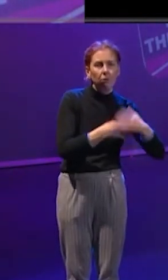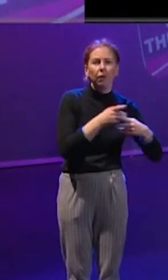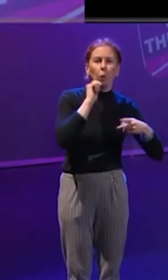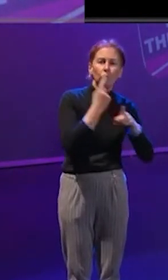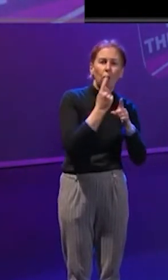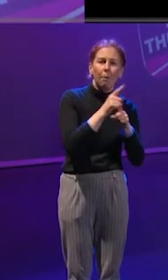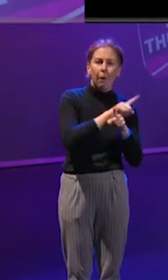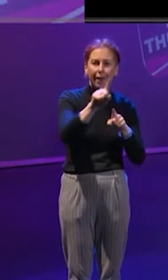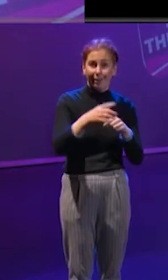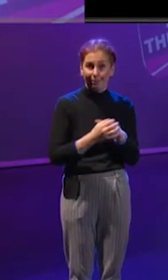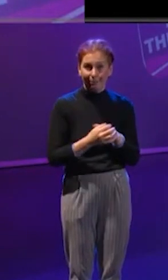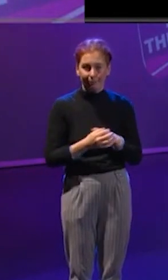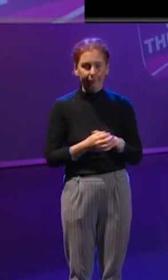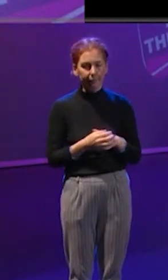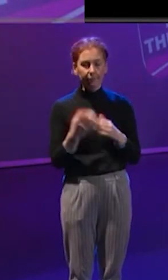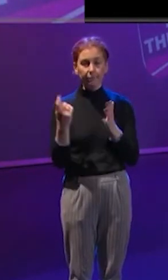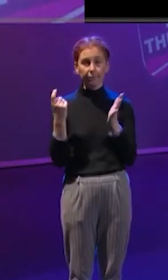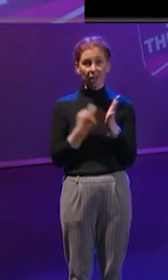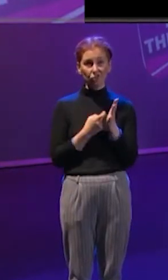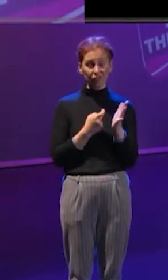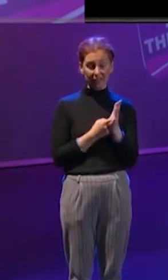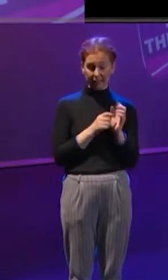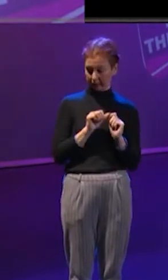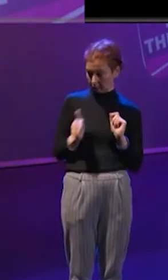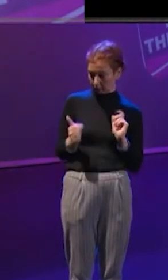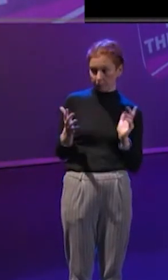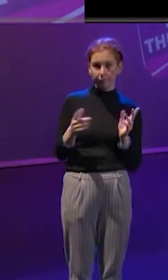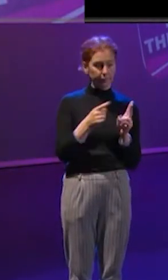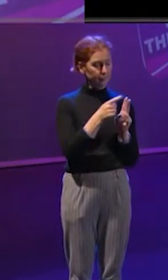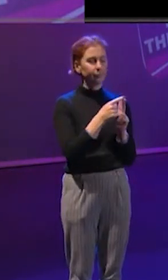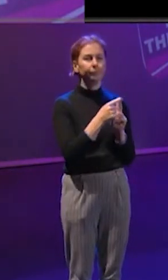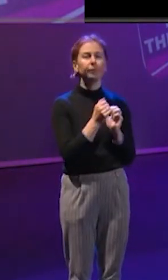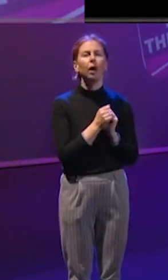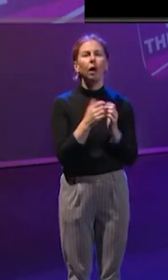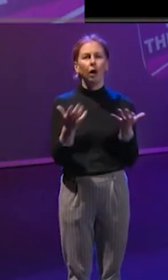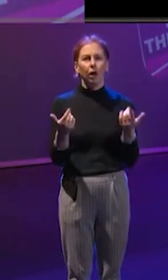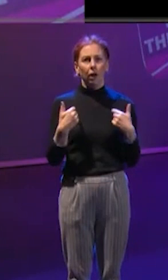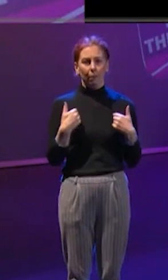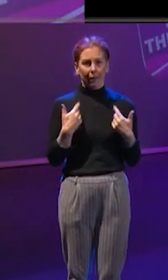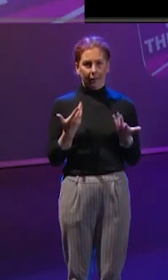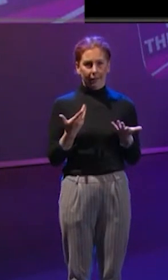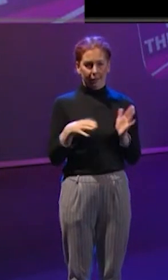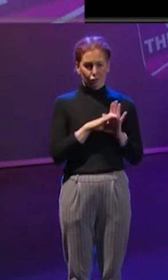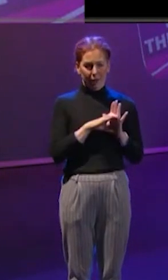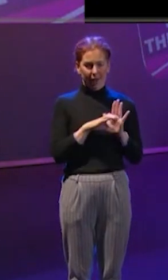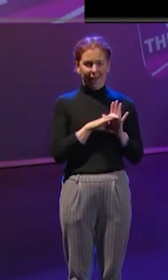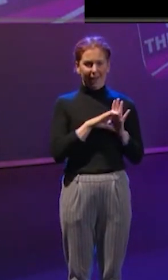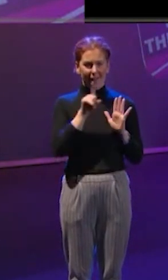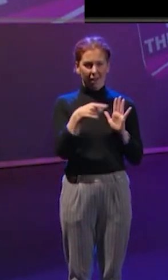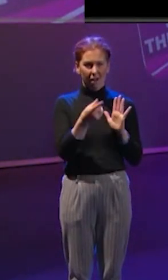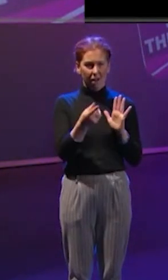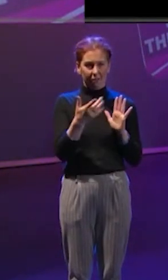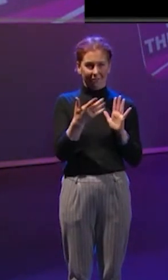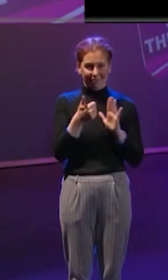this. Reece? Yeah, no. I think for me, I can't take any credit for this. And as a producer, what I often do is pilfer other people's advice